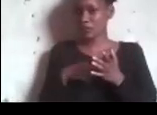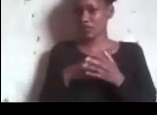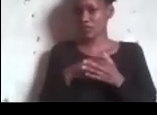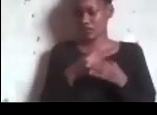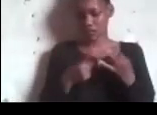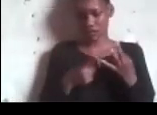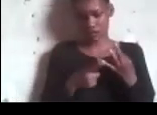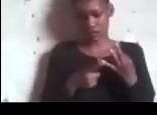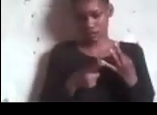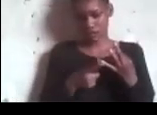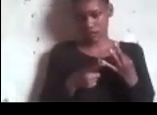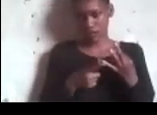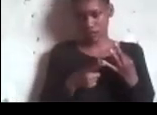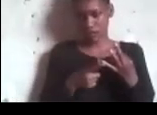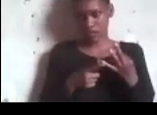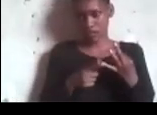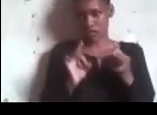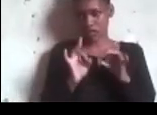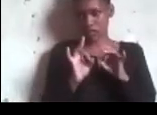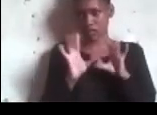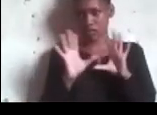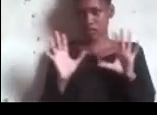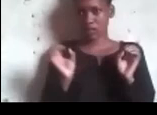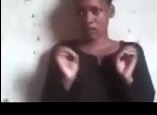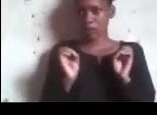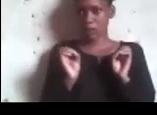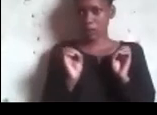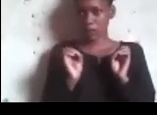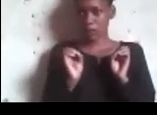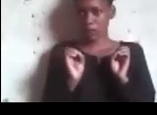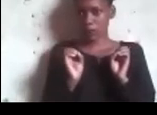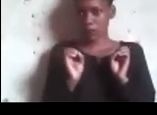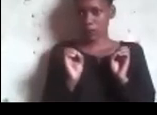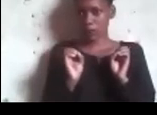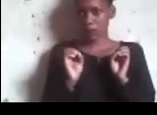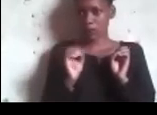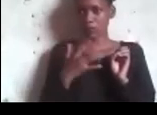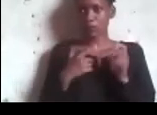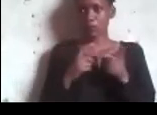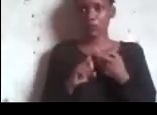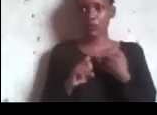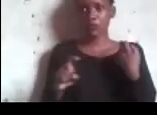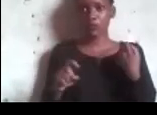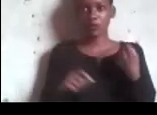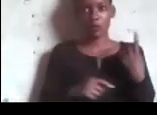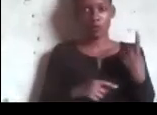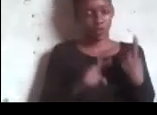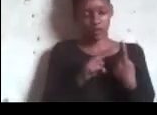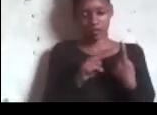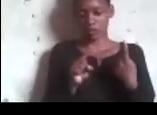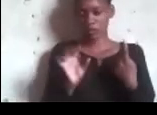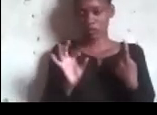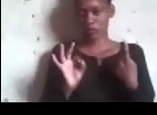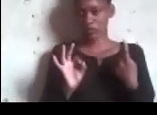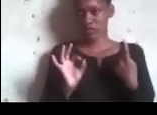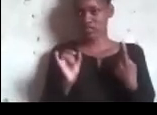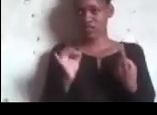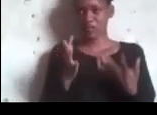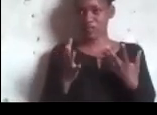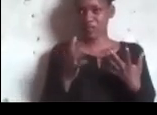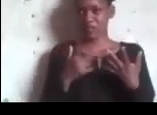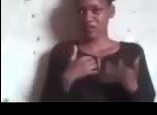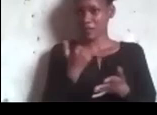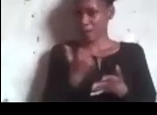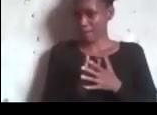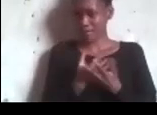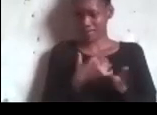in subsection 2, from 1 to 3, whether he has to meet all of those,